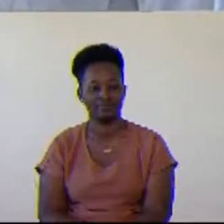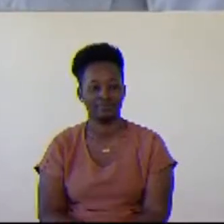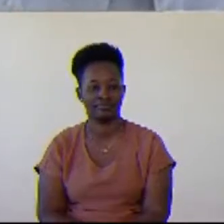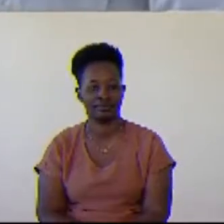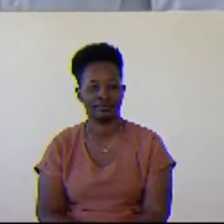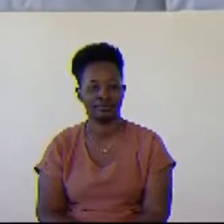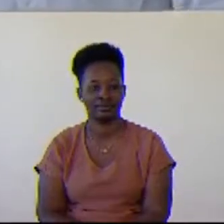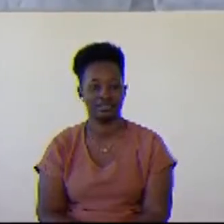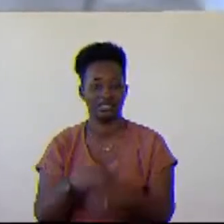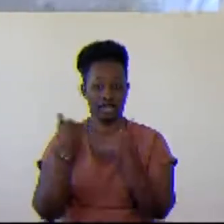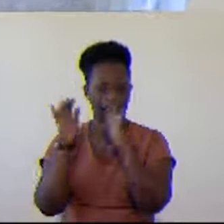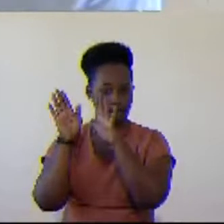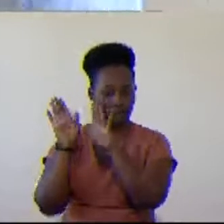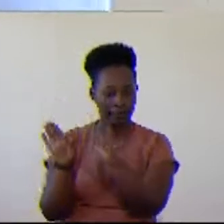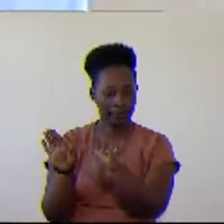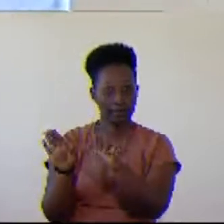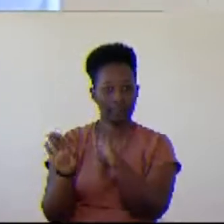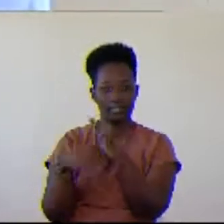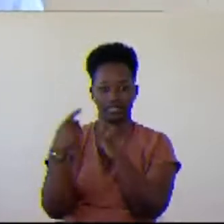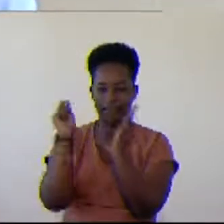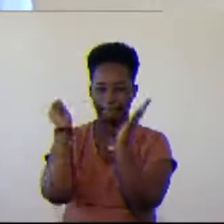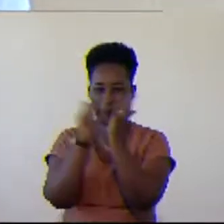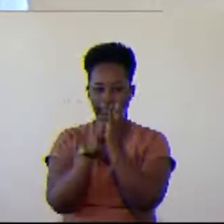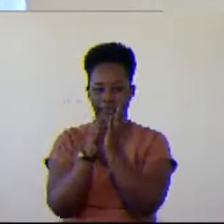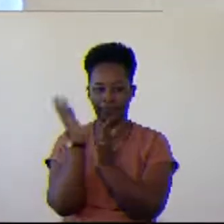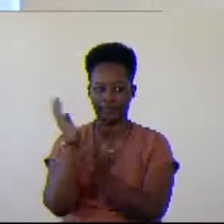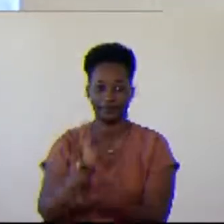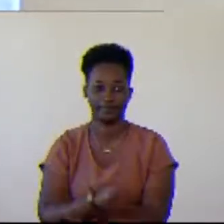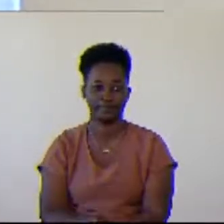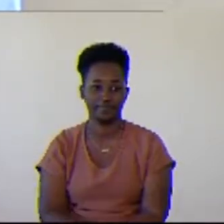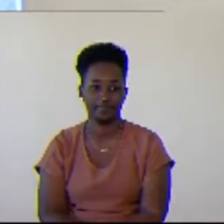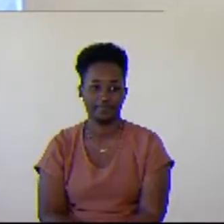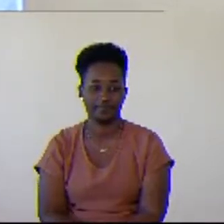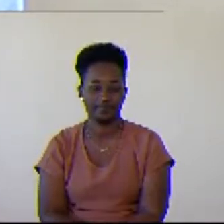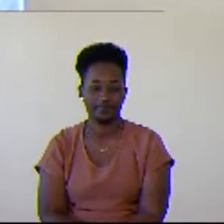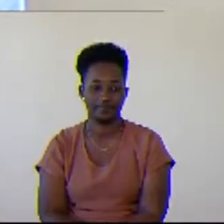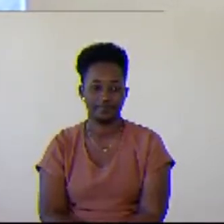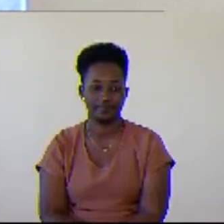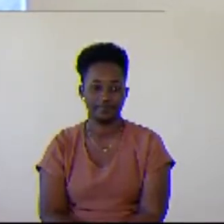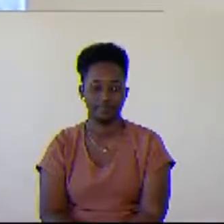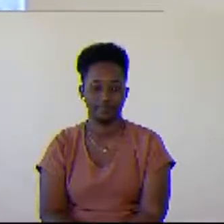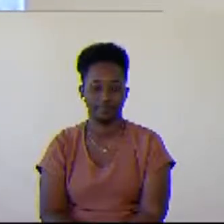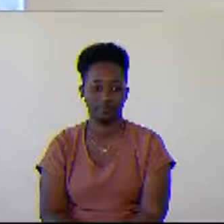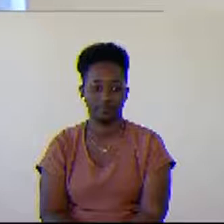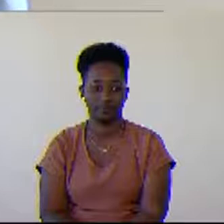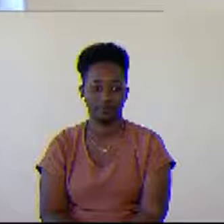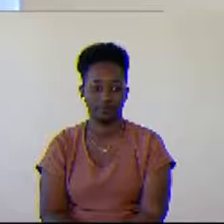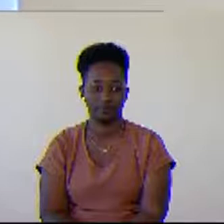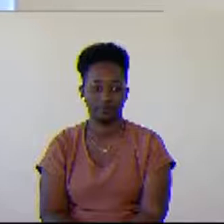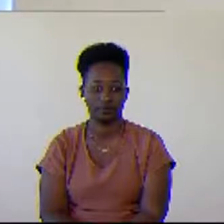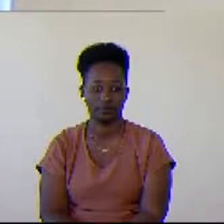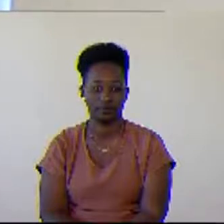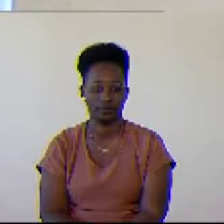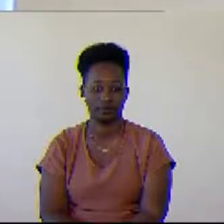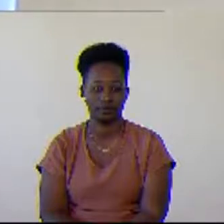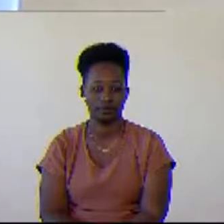So there it is at rest. And so we are going to mark a point on the plumb line, okay, using my marker somewhere there.